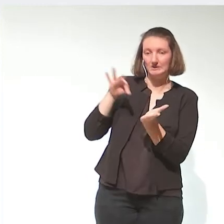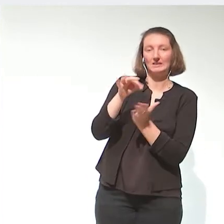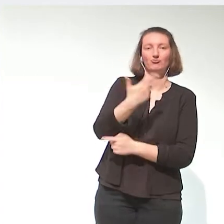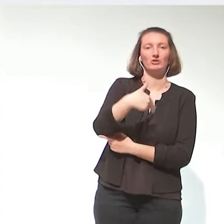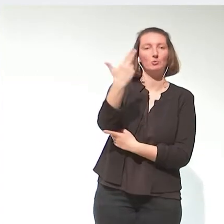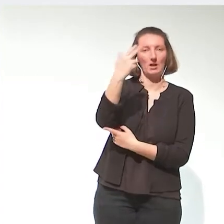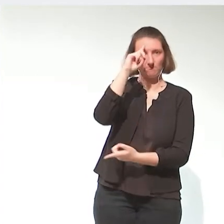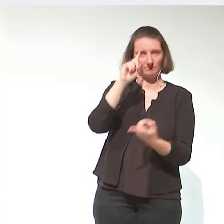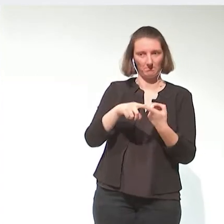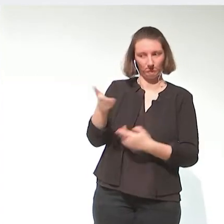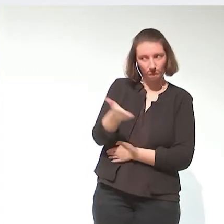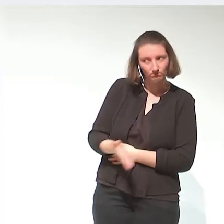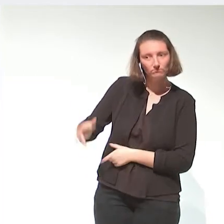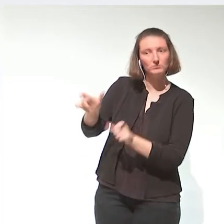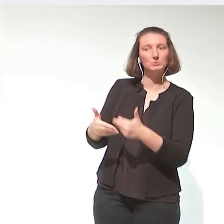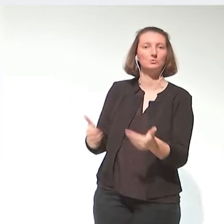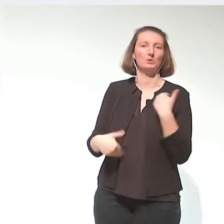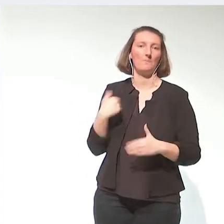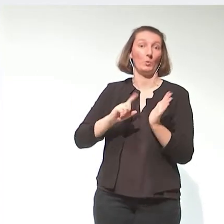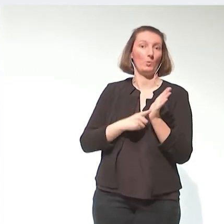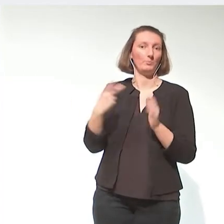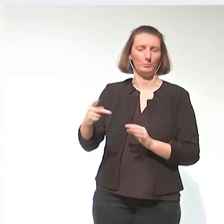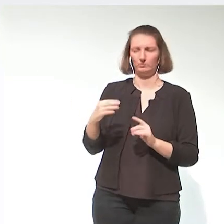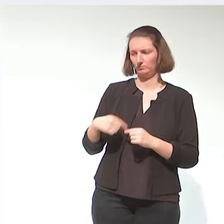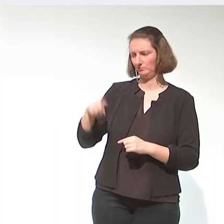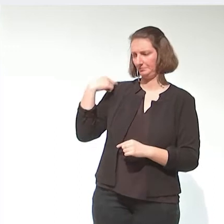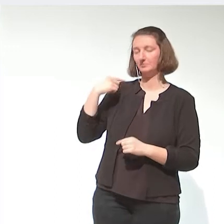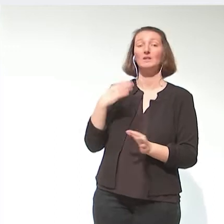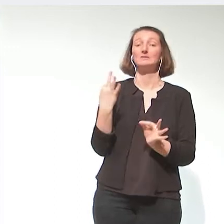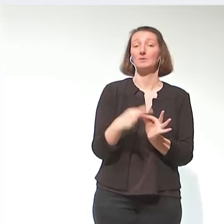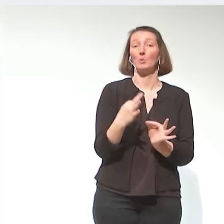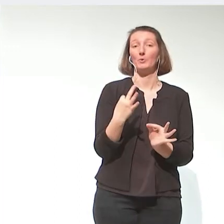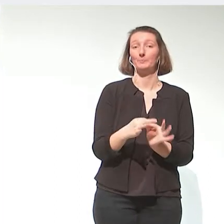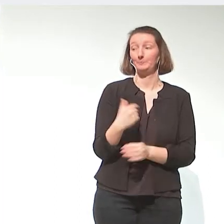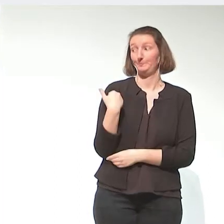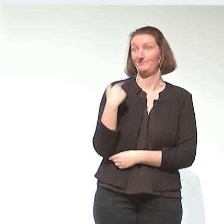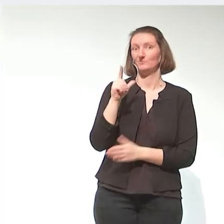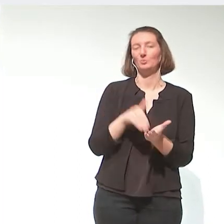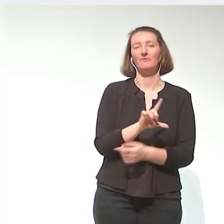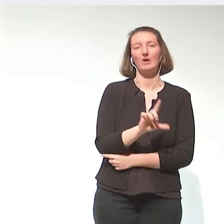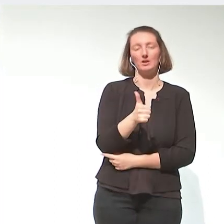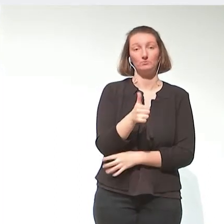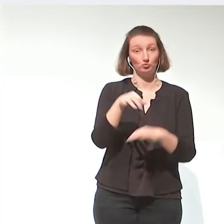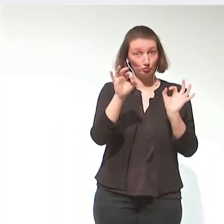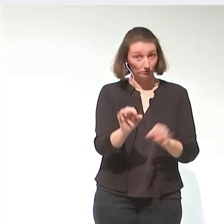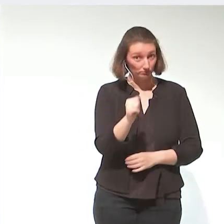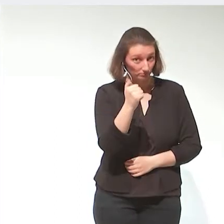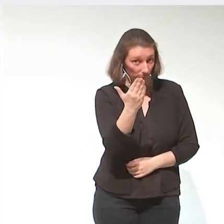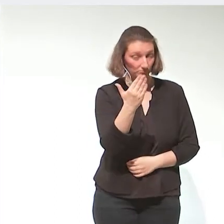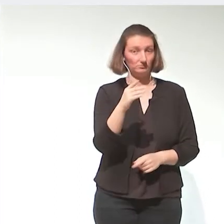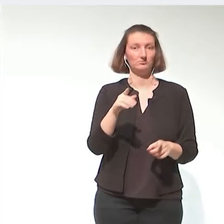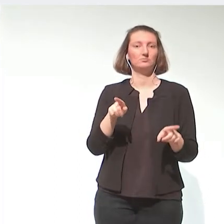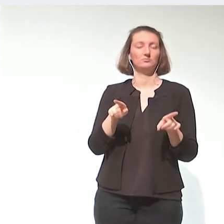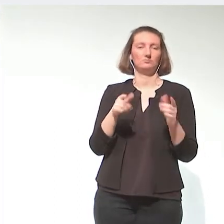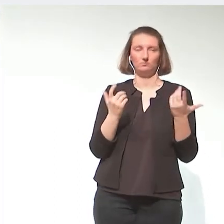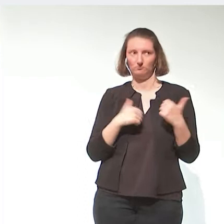disabilities in September of last year. This is aligned also with the main precepts of the UN Convention and